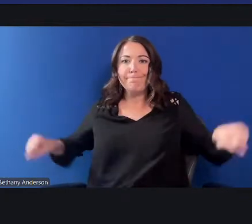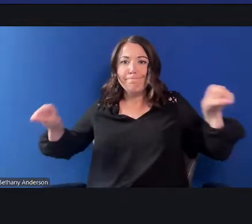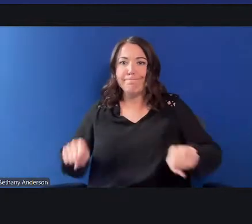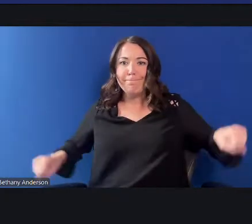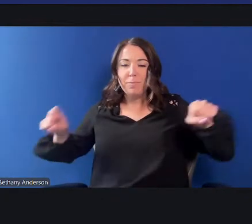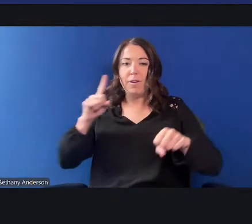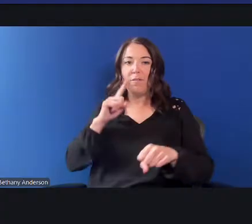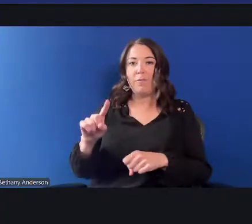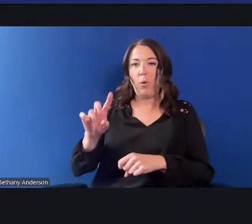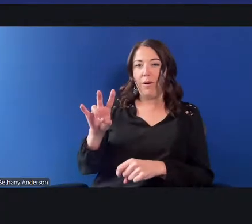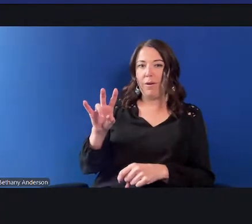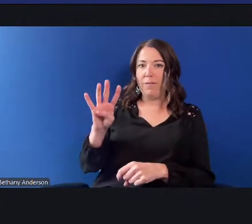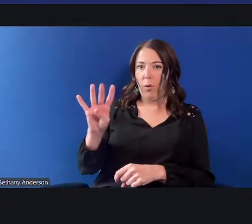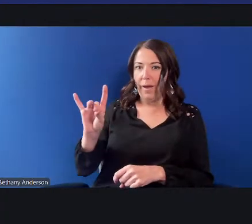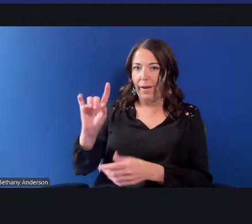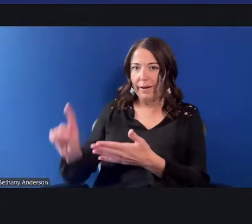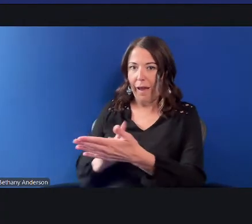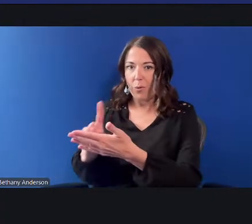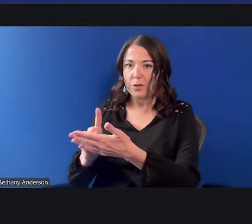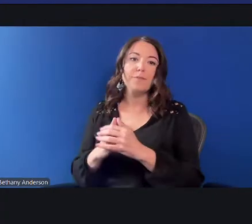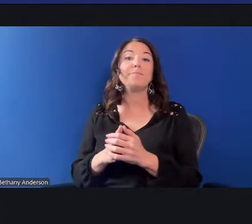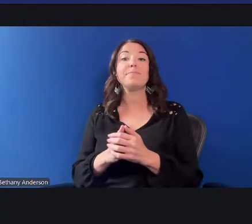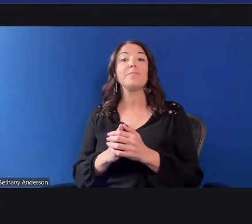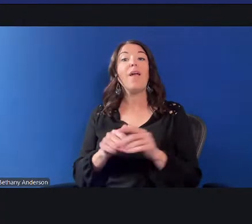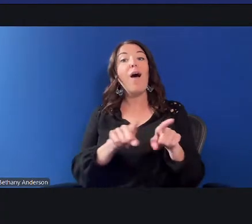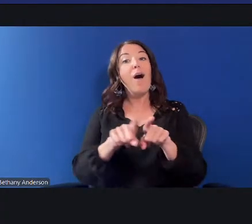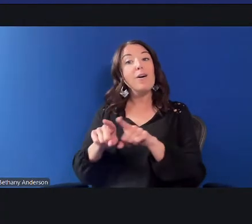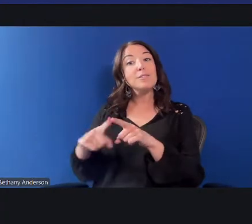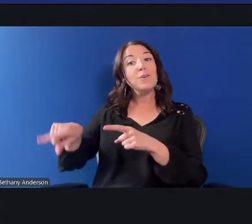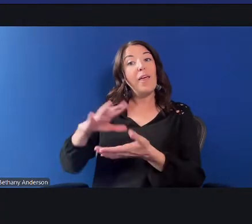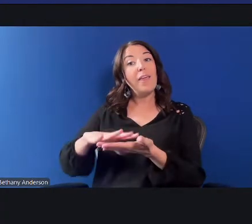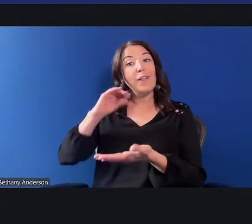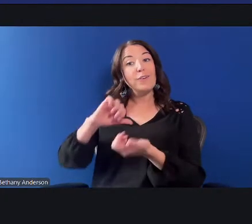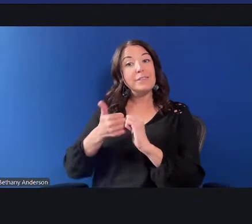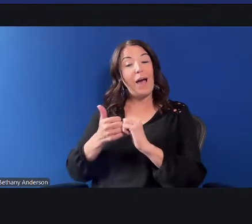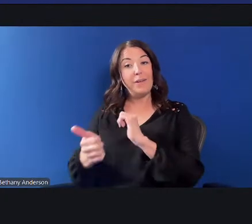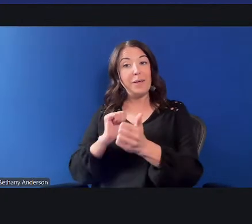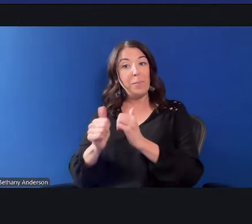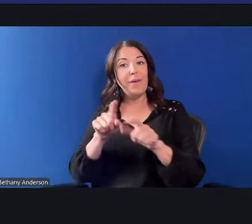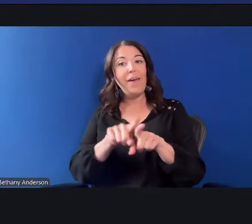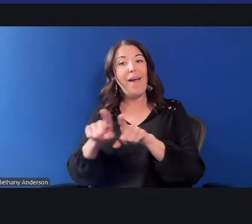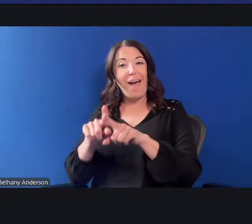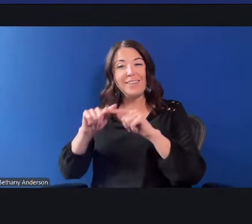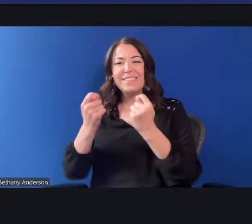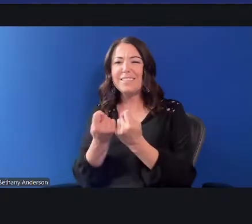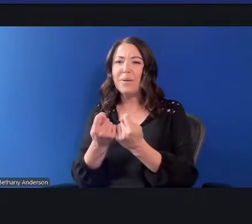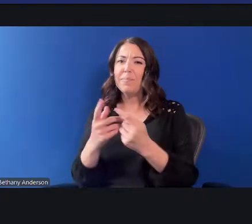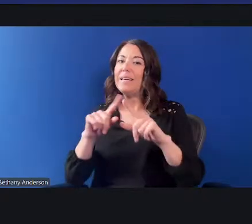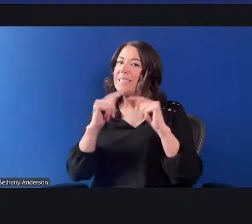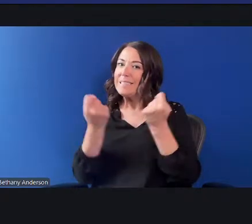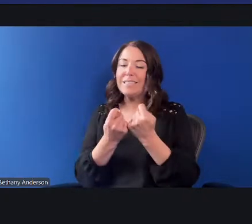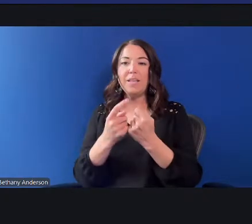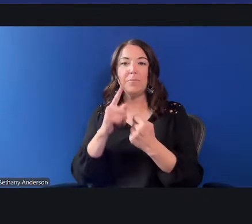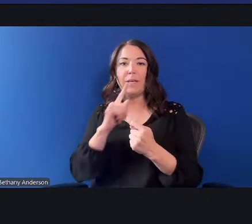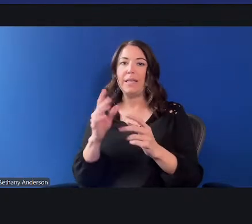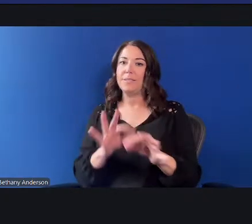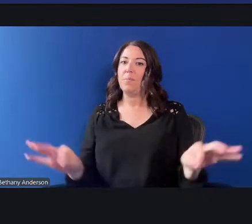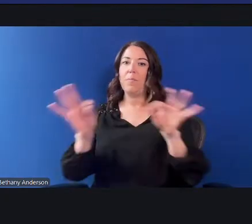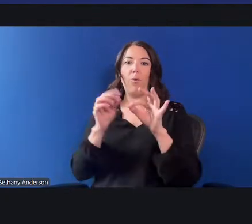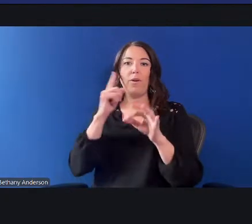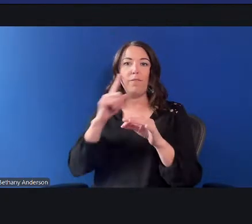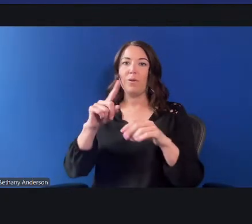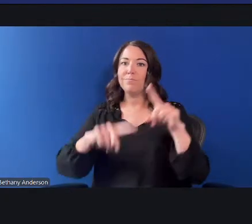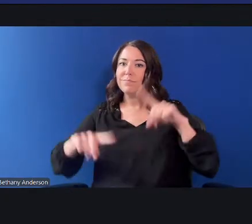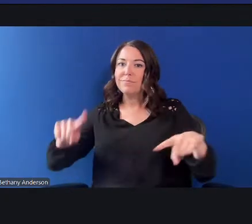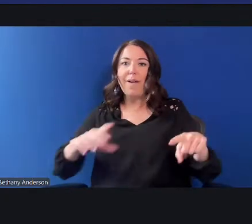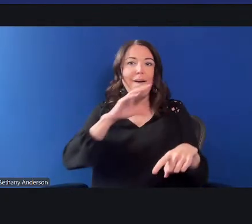The other thing that they learn from this is they compete as a team. Team experiences are so important for all students of all ages and all abilities.